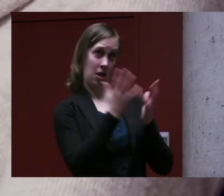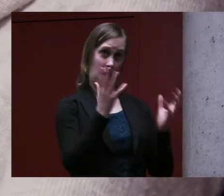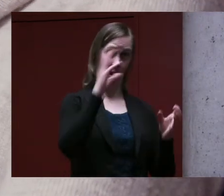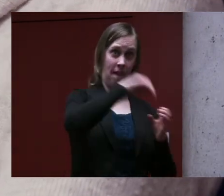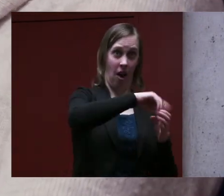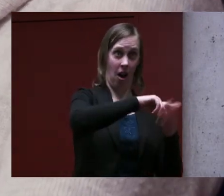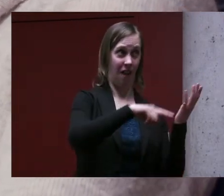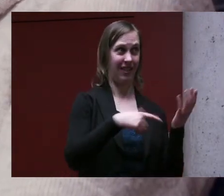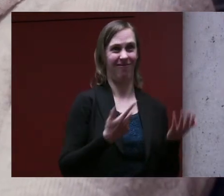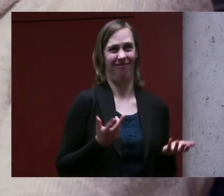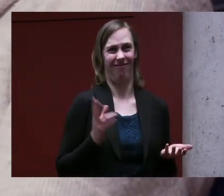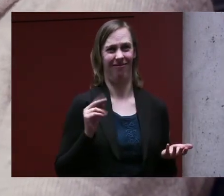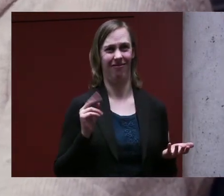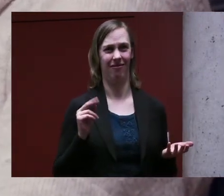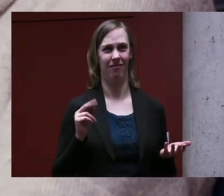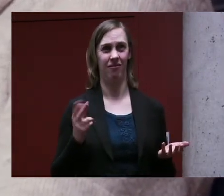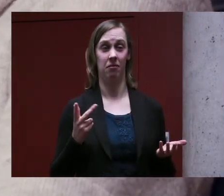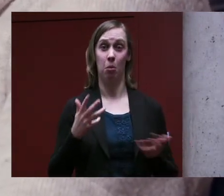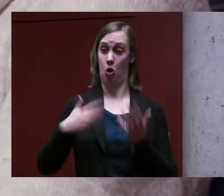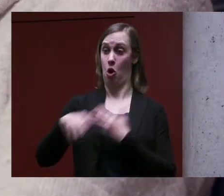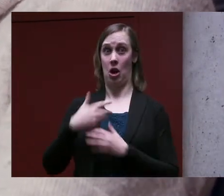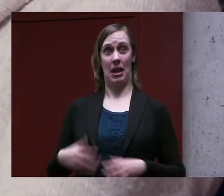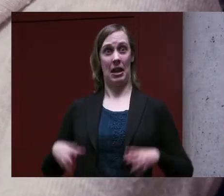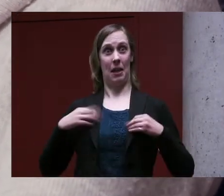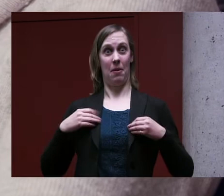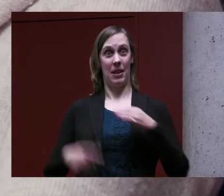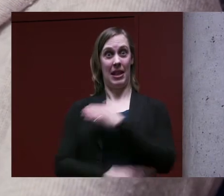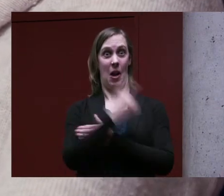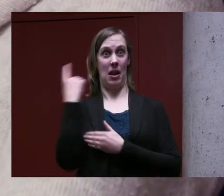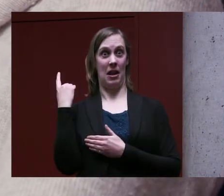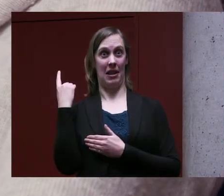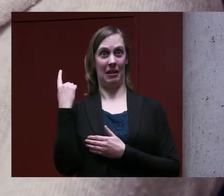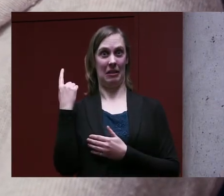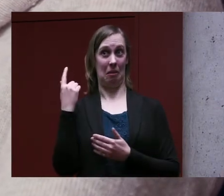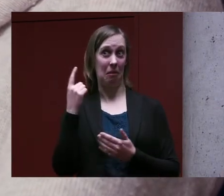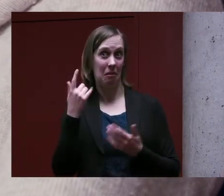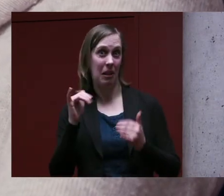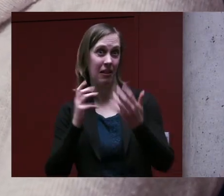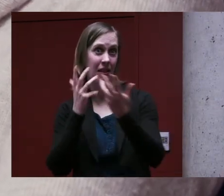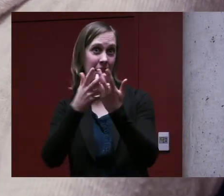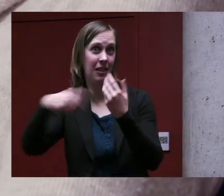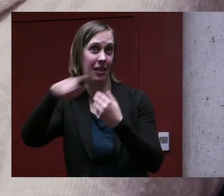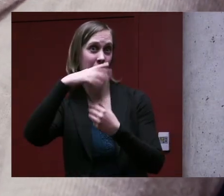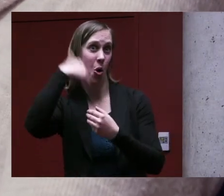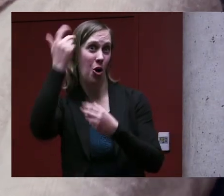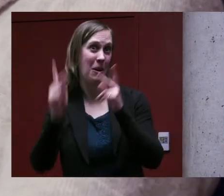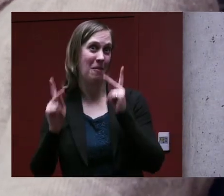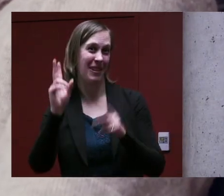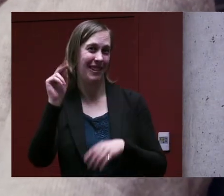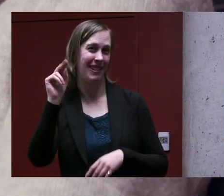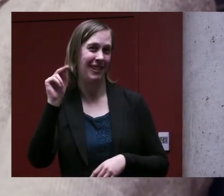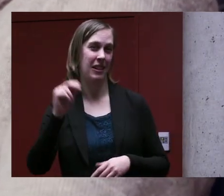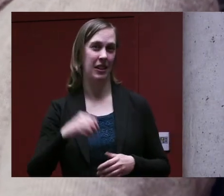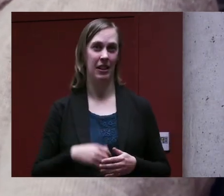What is socially acceptable today is not socially always acceptable to seniors. Swear it's